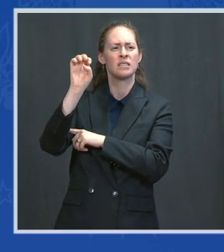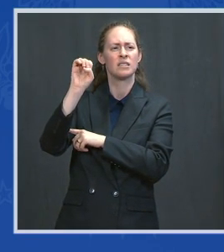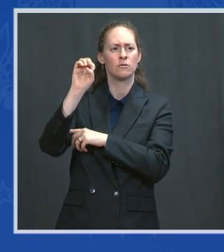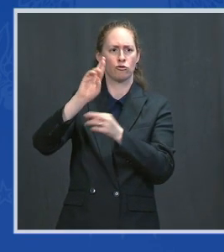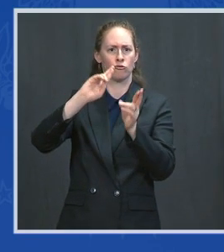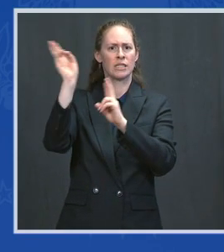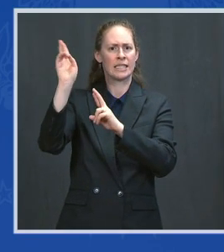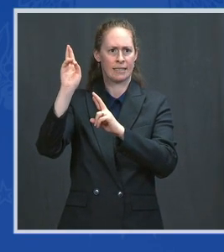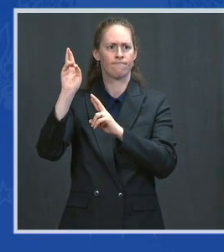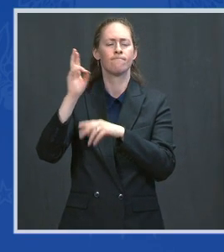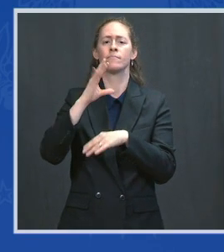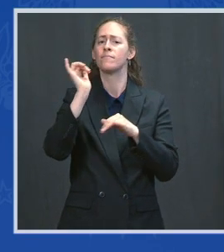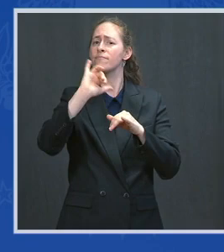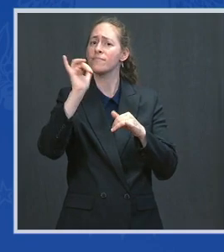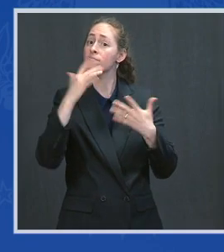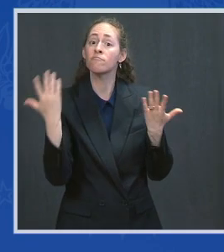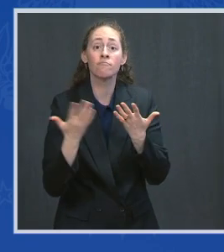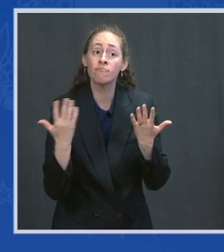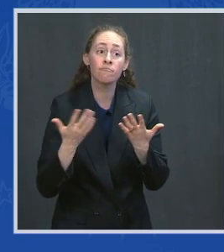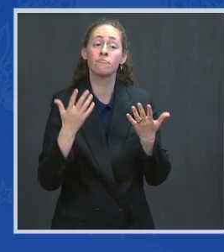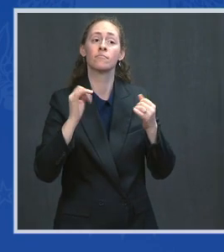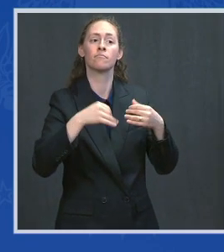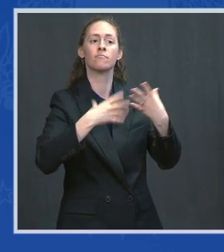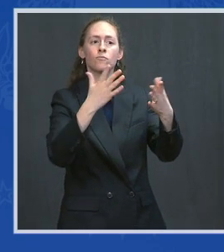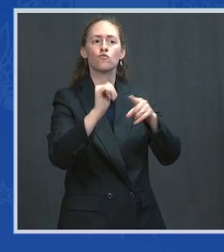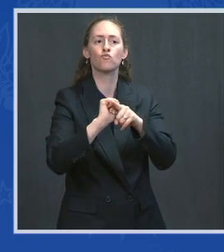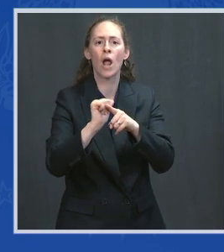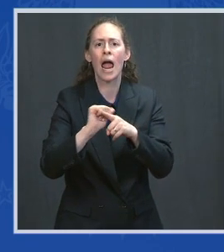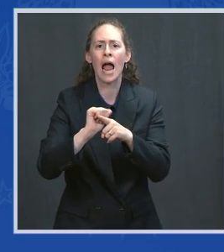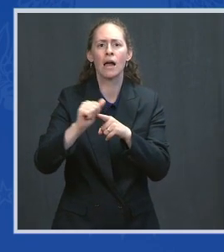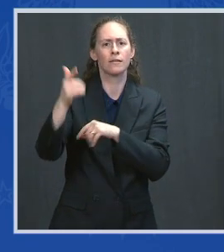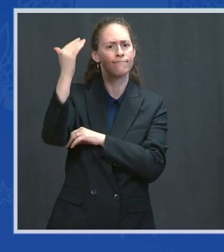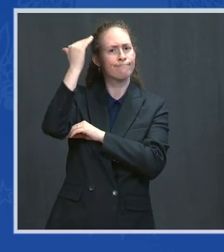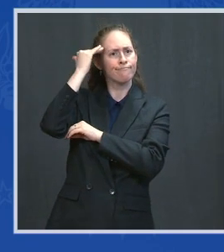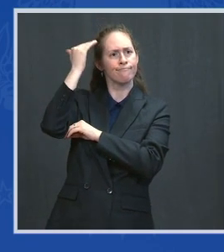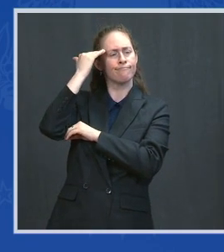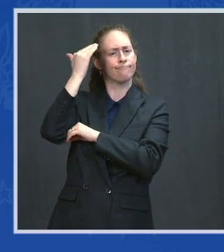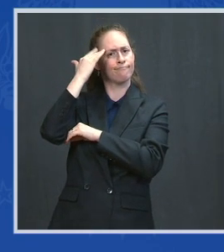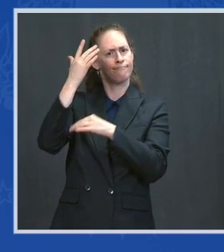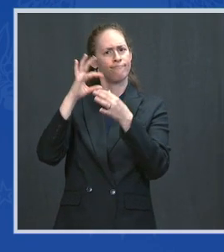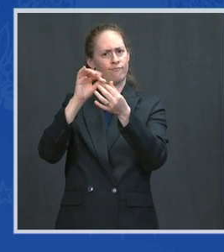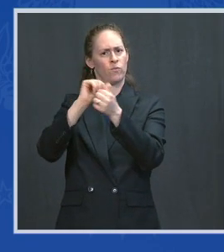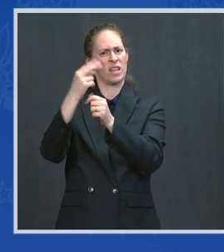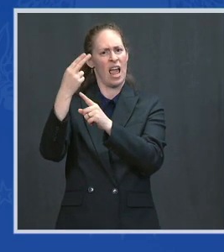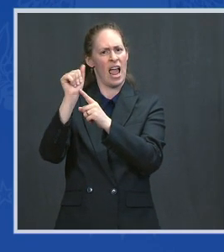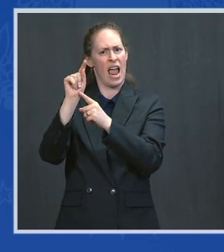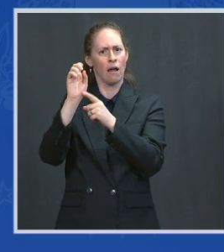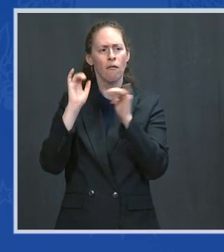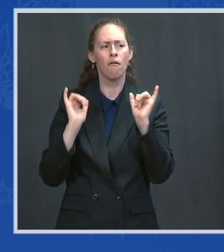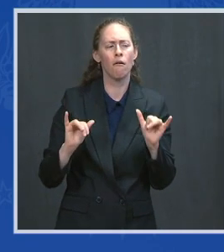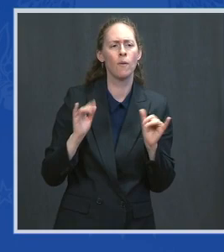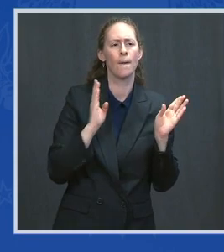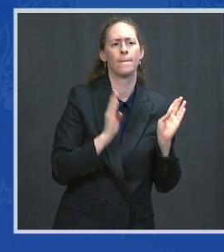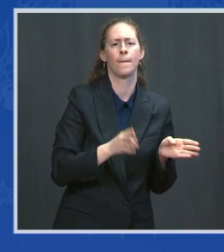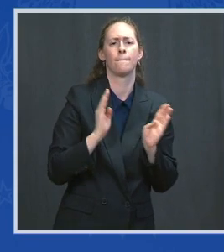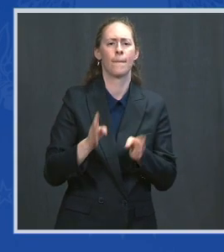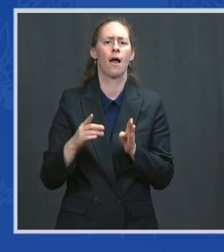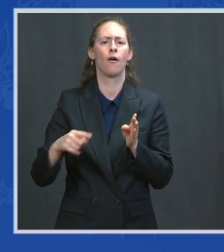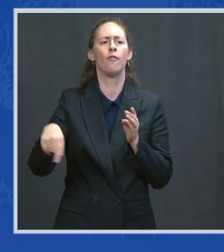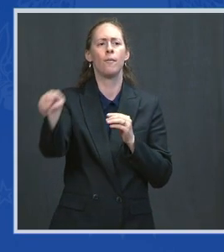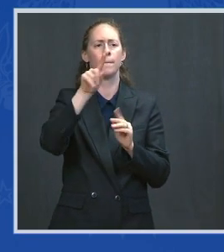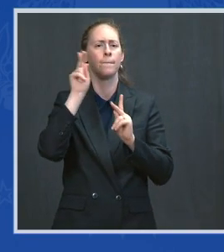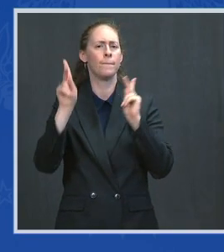occurred during the pandemic. There'll also be a devoted official at the Department of Justice whose sole